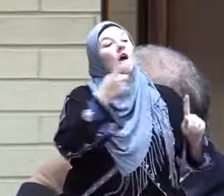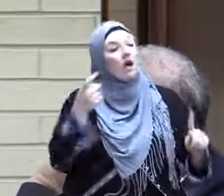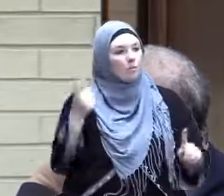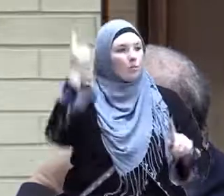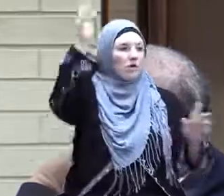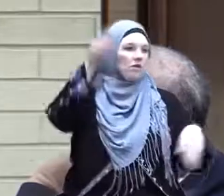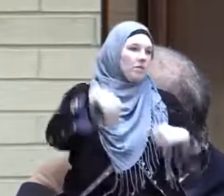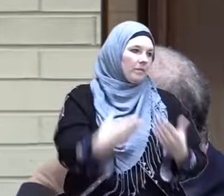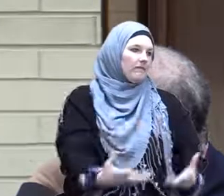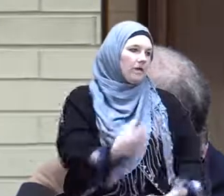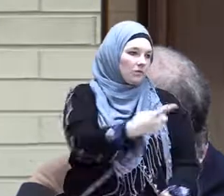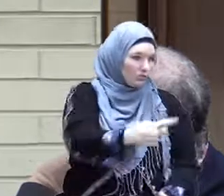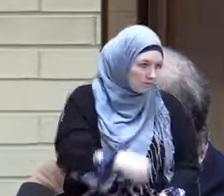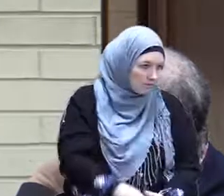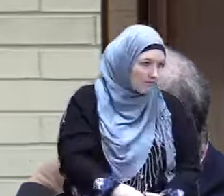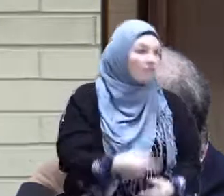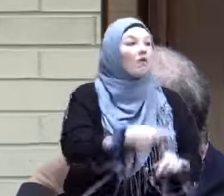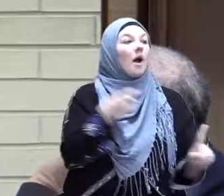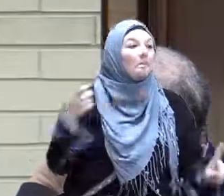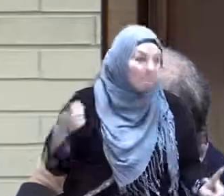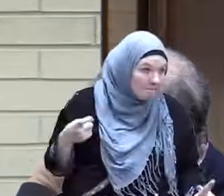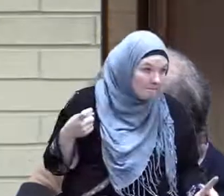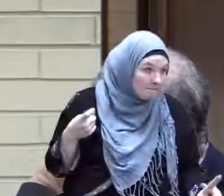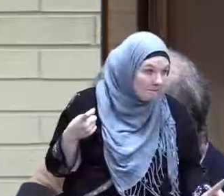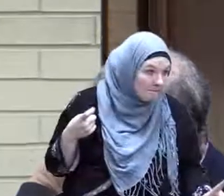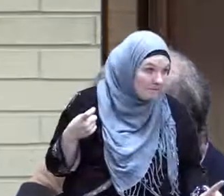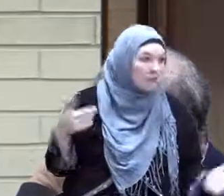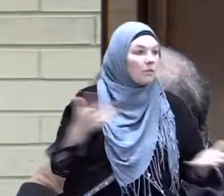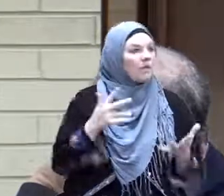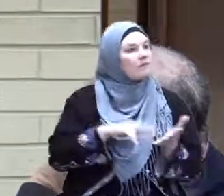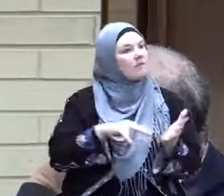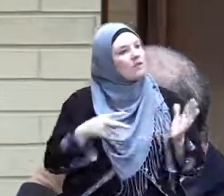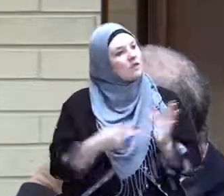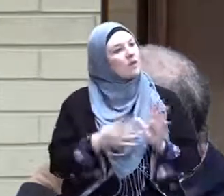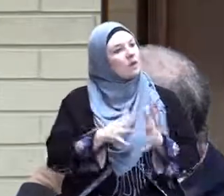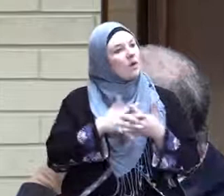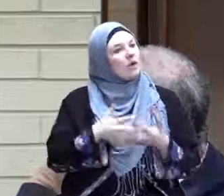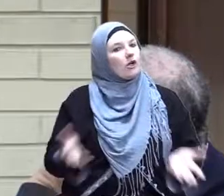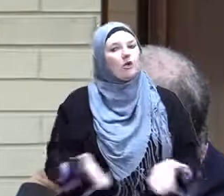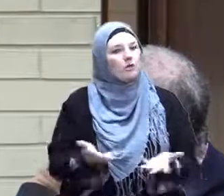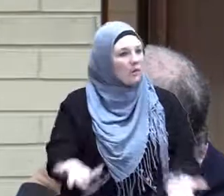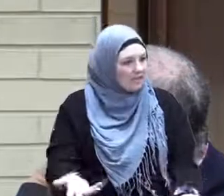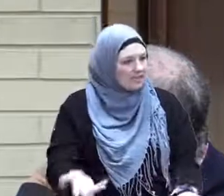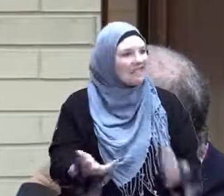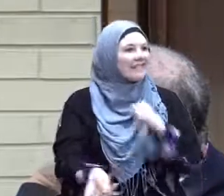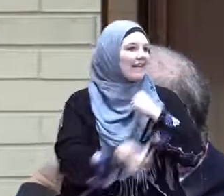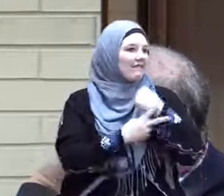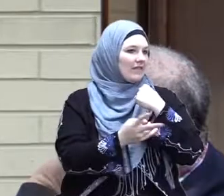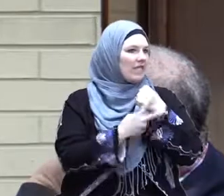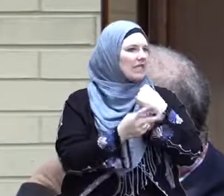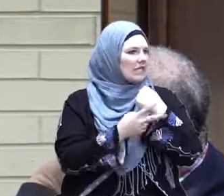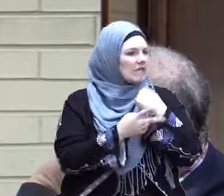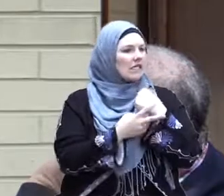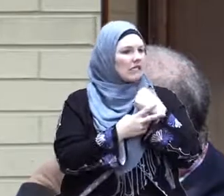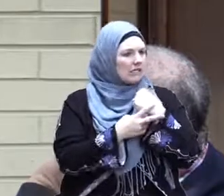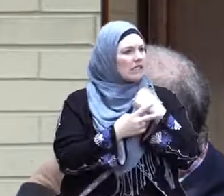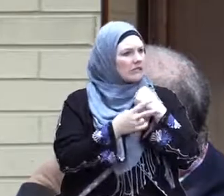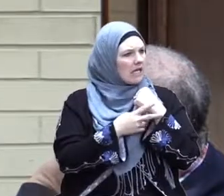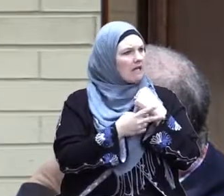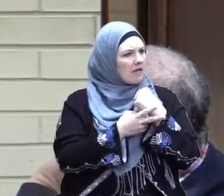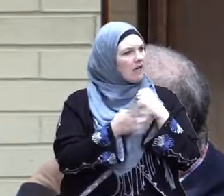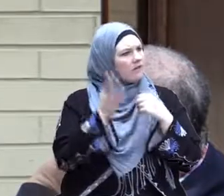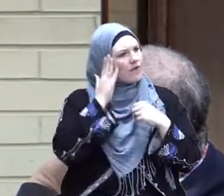have provided you. From, which means the Quran encourages what? Saving, contingency